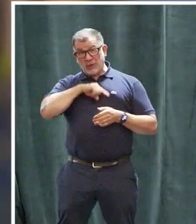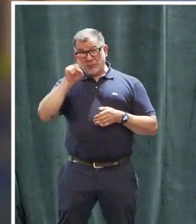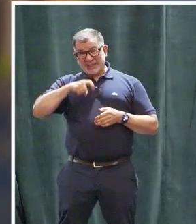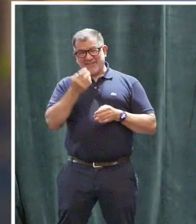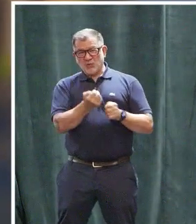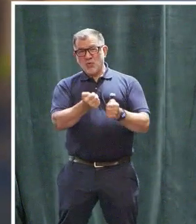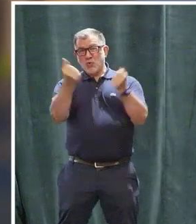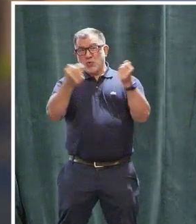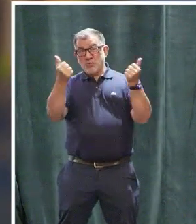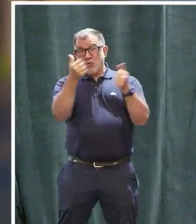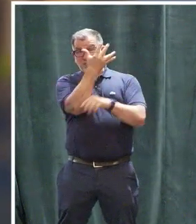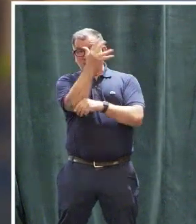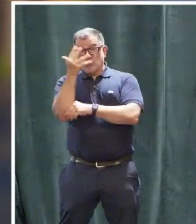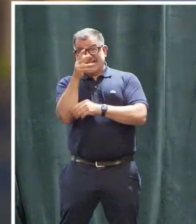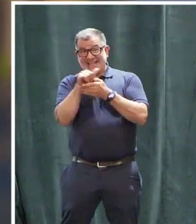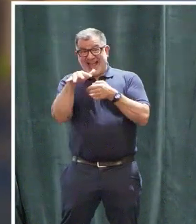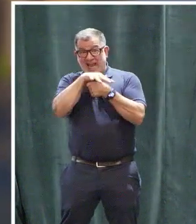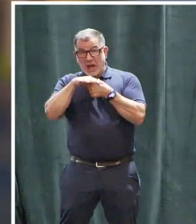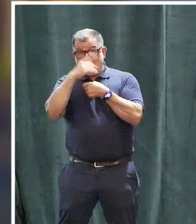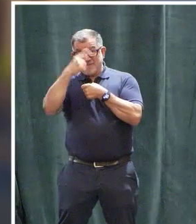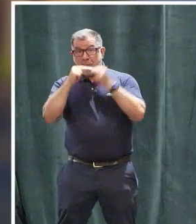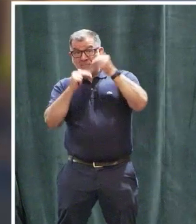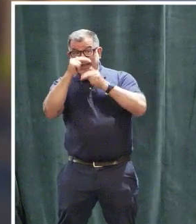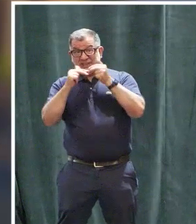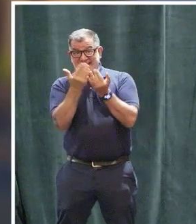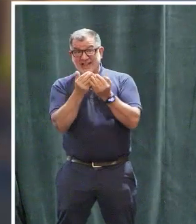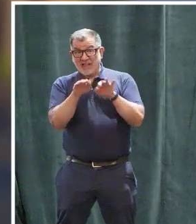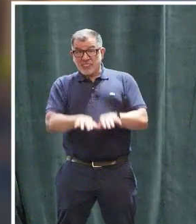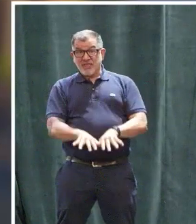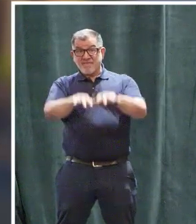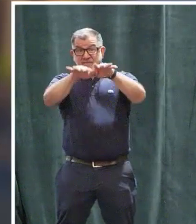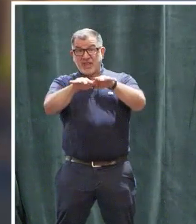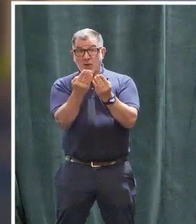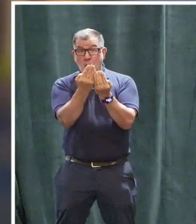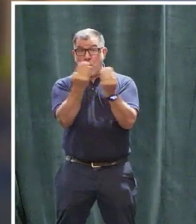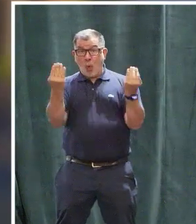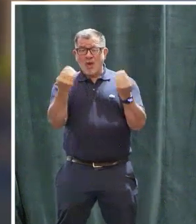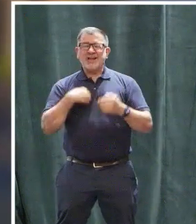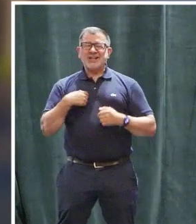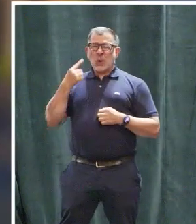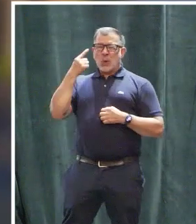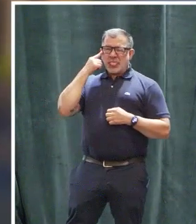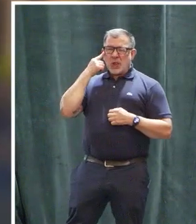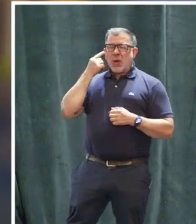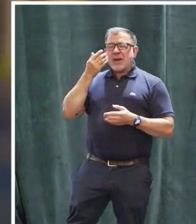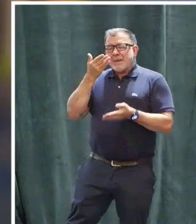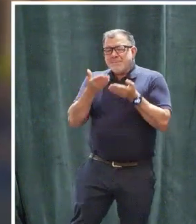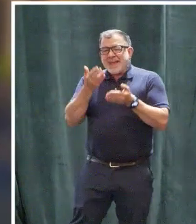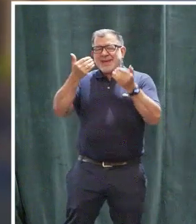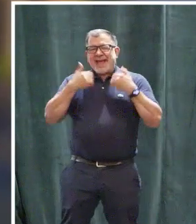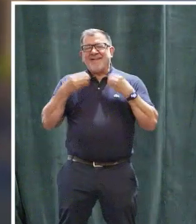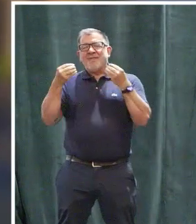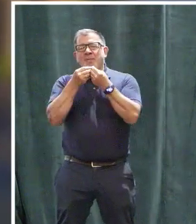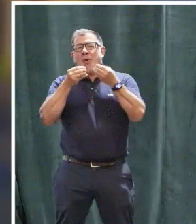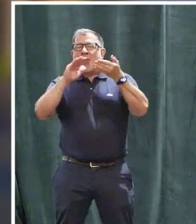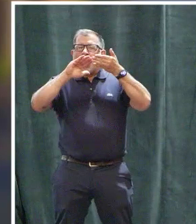order for the flood wall to be constructed. So what were we going to do with this area? We thought that it would be nice to have a little bit more of a more urban space where